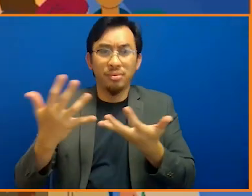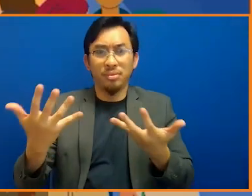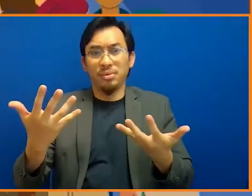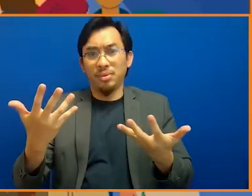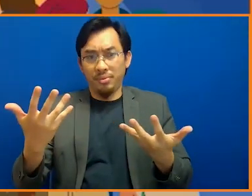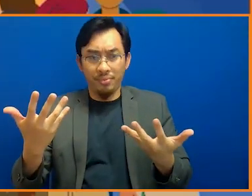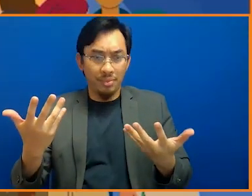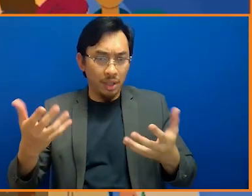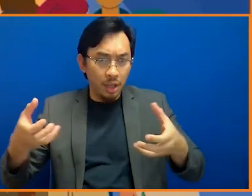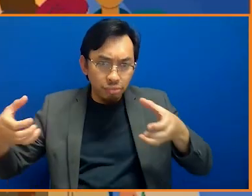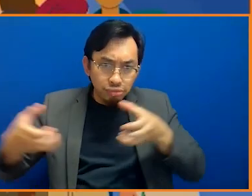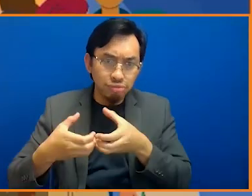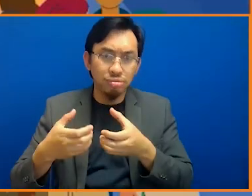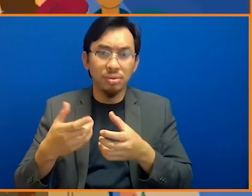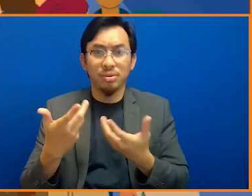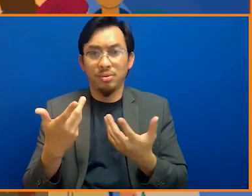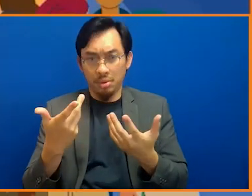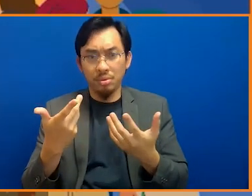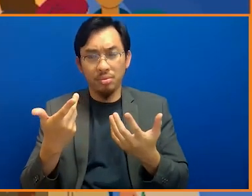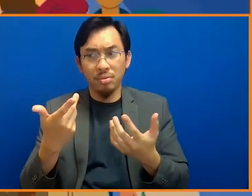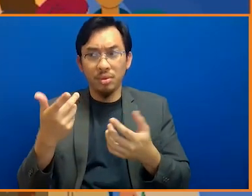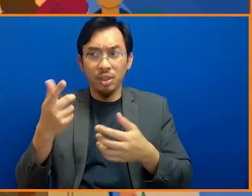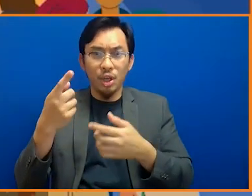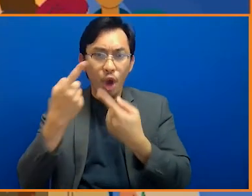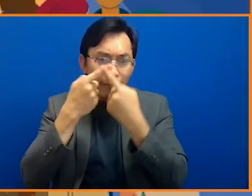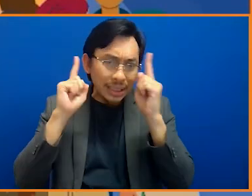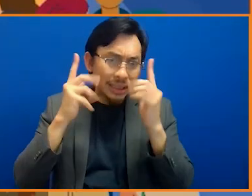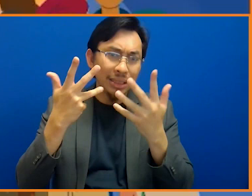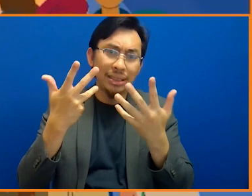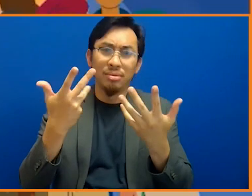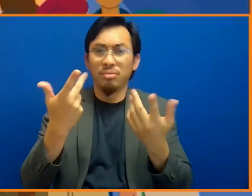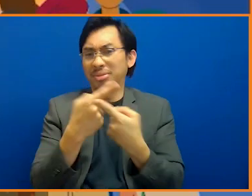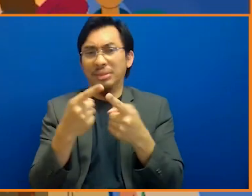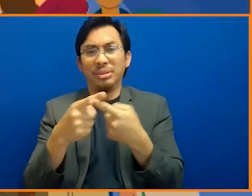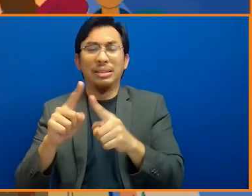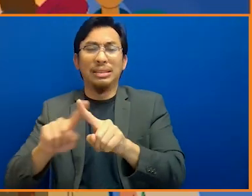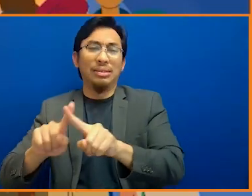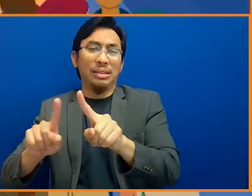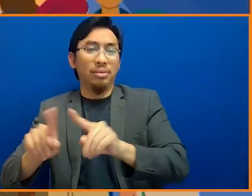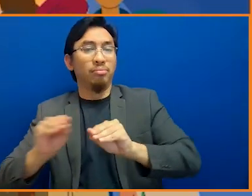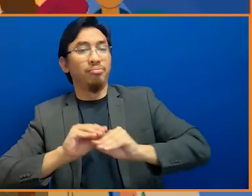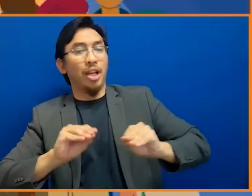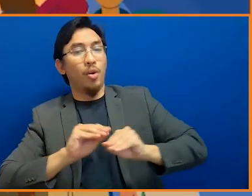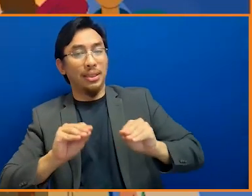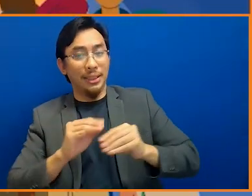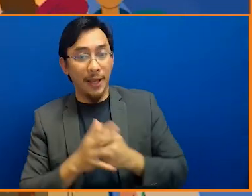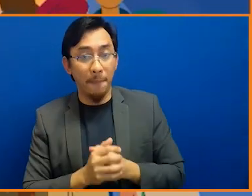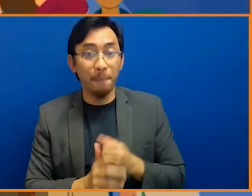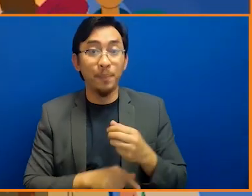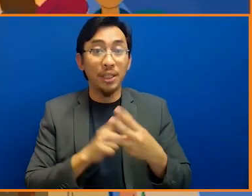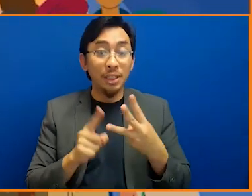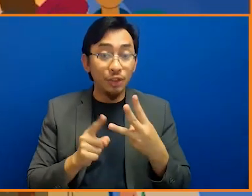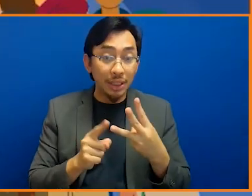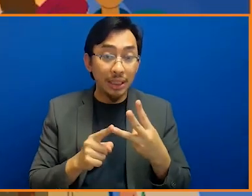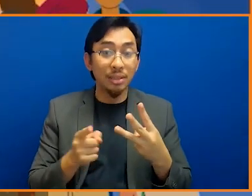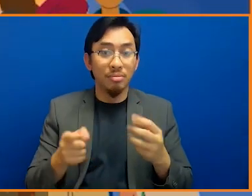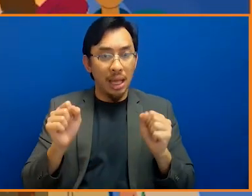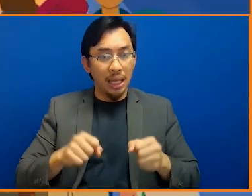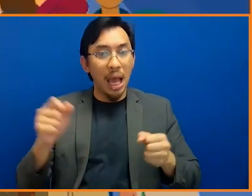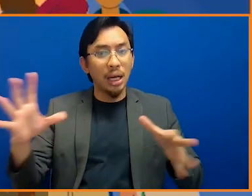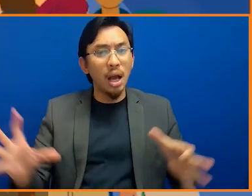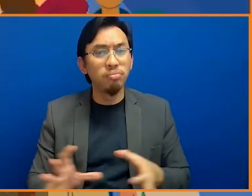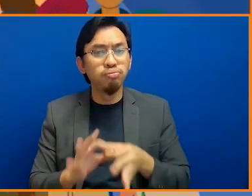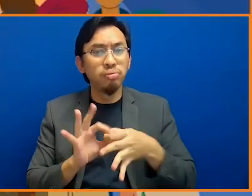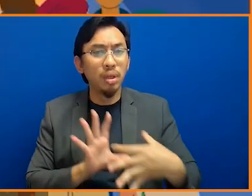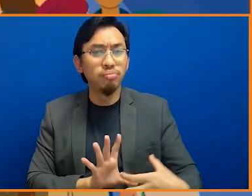their own, let's say, propaganda, so that these formal institutions themselves can take part in educating the people. And the third one is that we